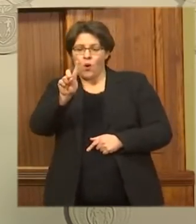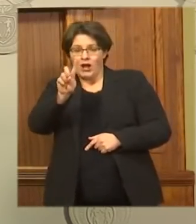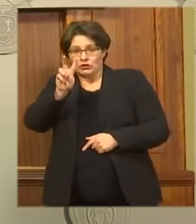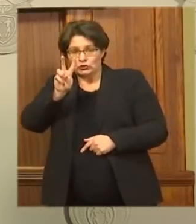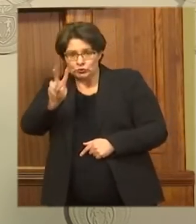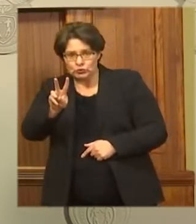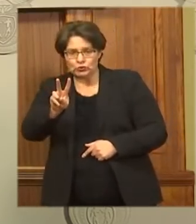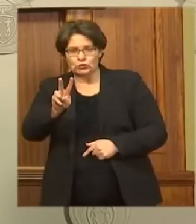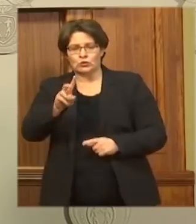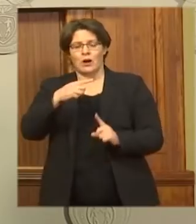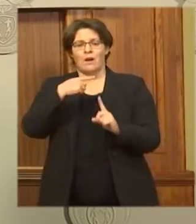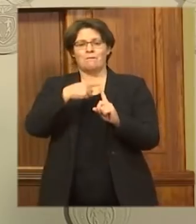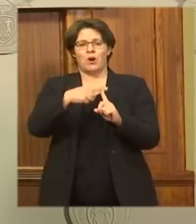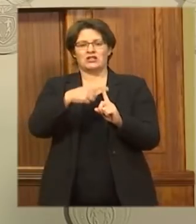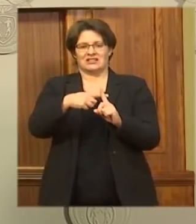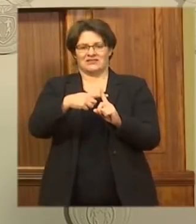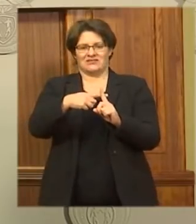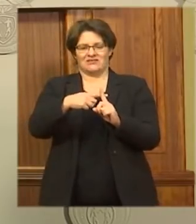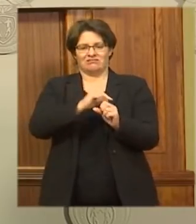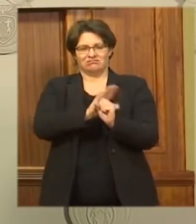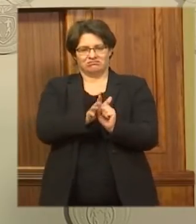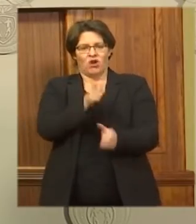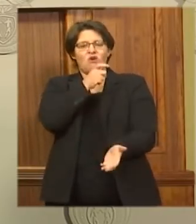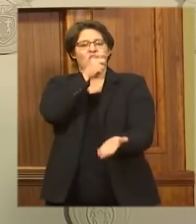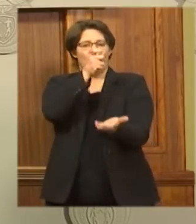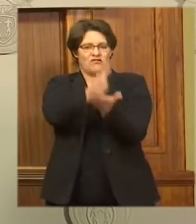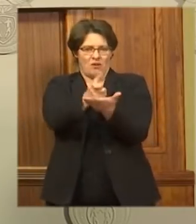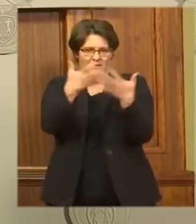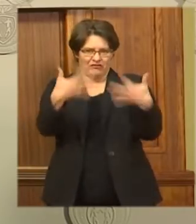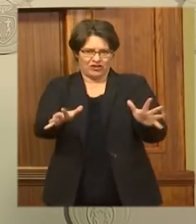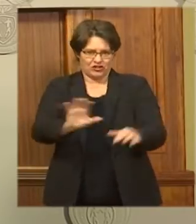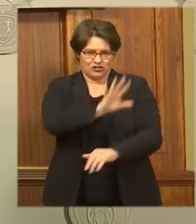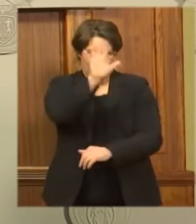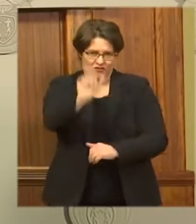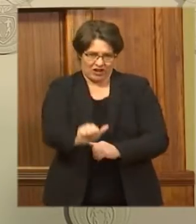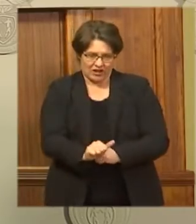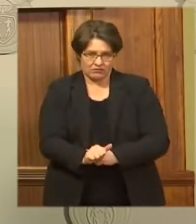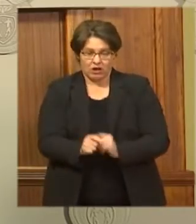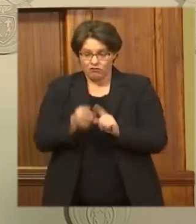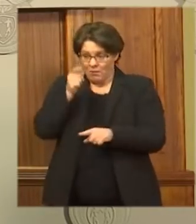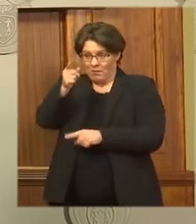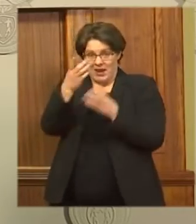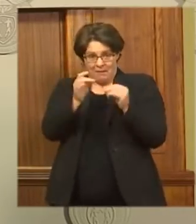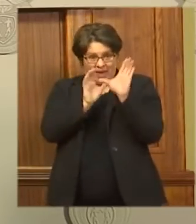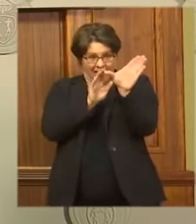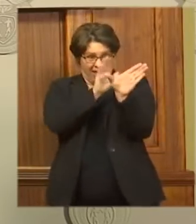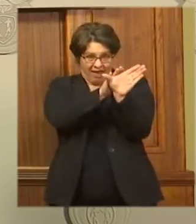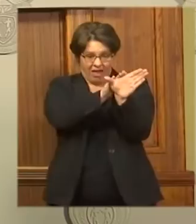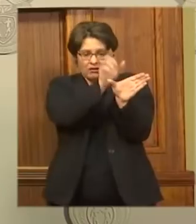80,412 confirmed coronavirus cases in South Africa. Of these,